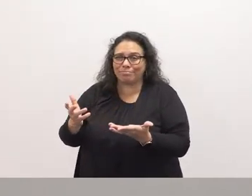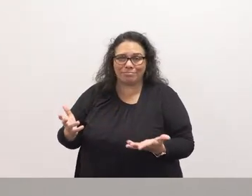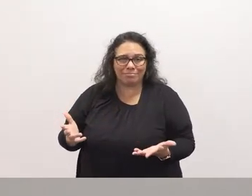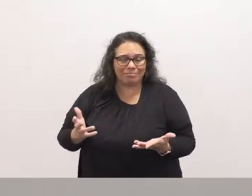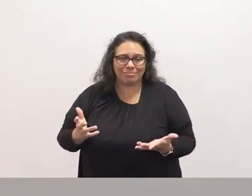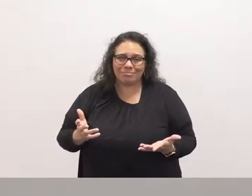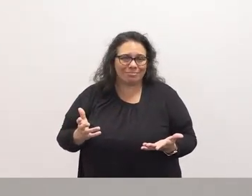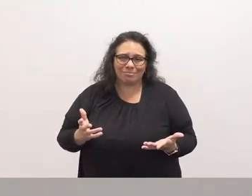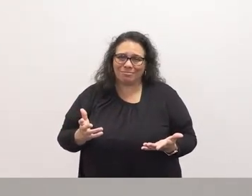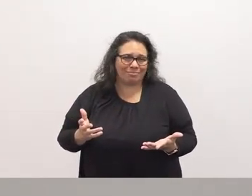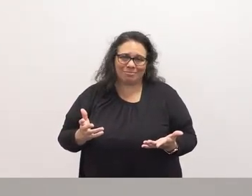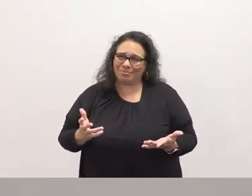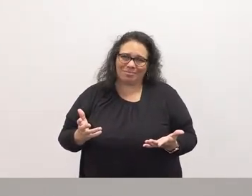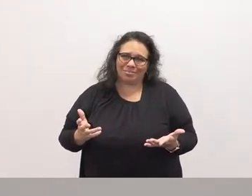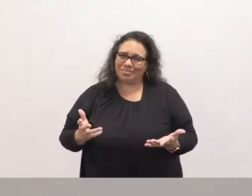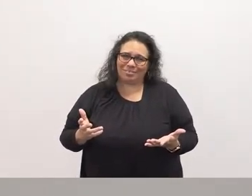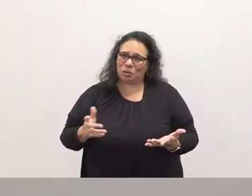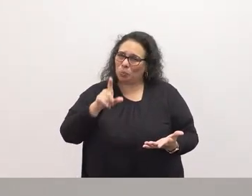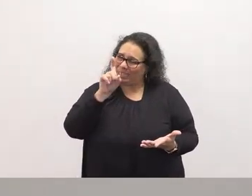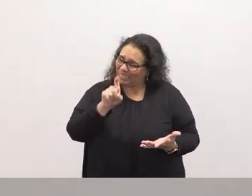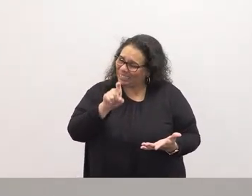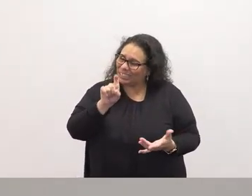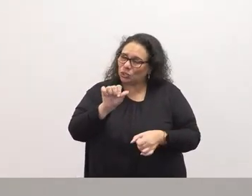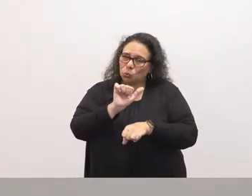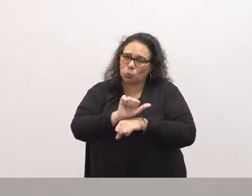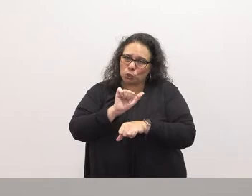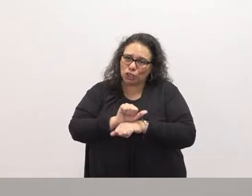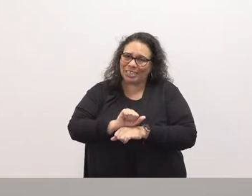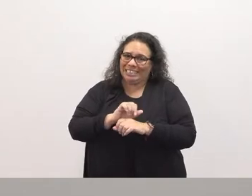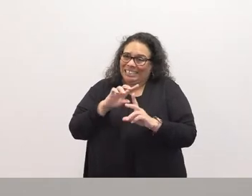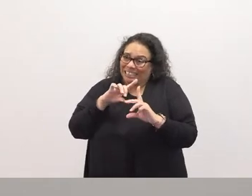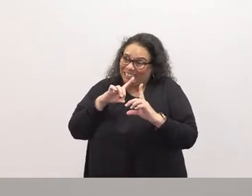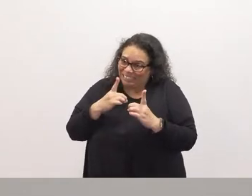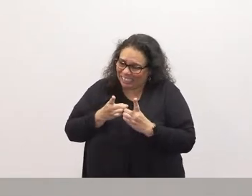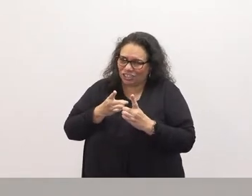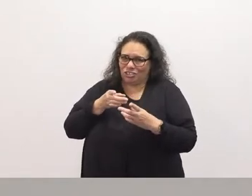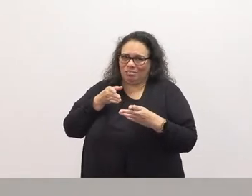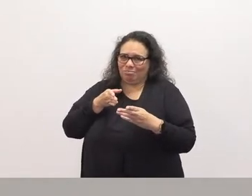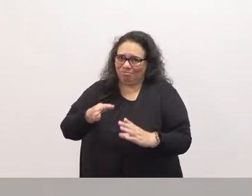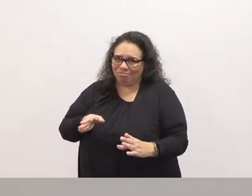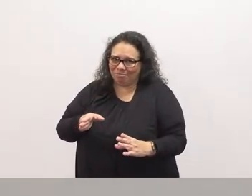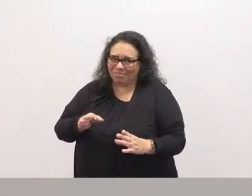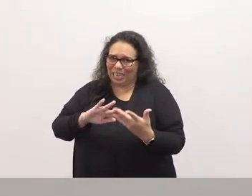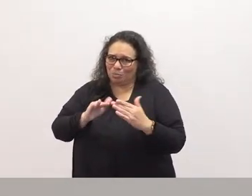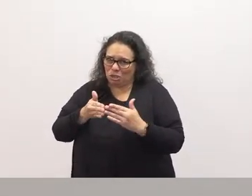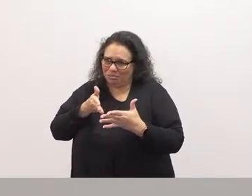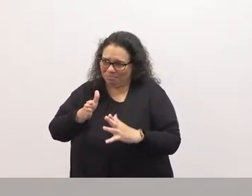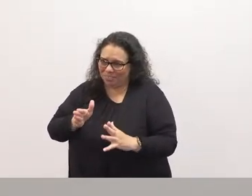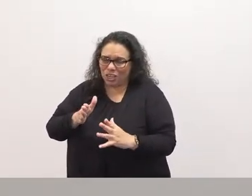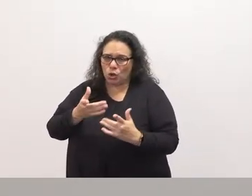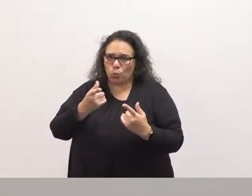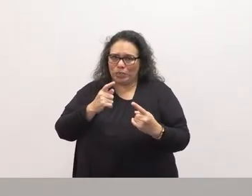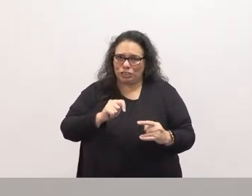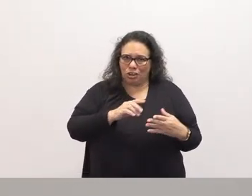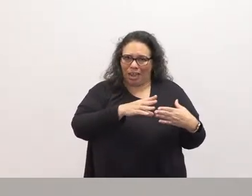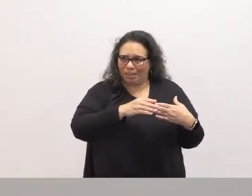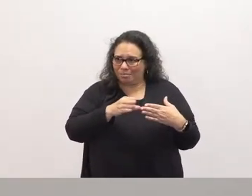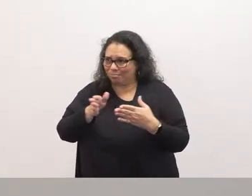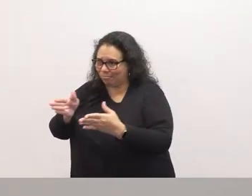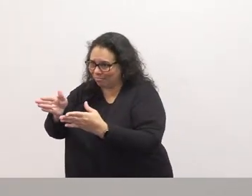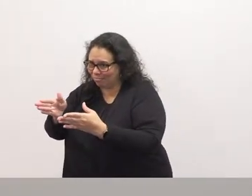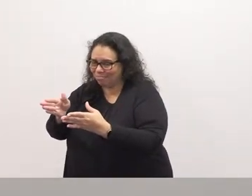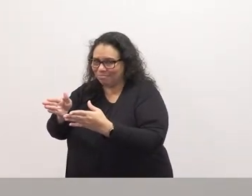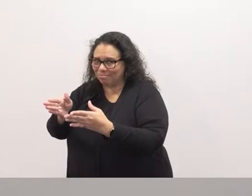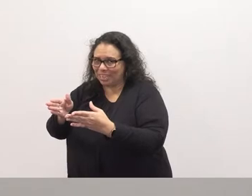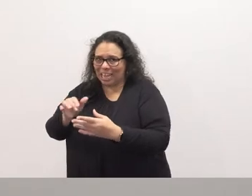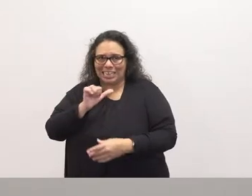in a deliberative working with the district mode. And that's what I think we're trying to move in the direction of. And